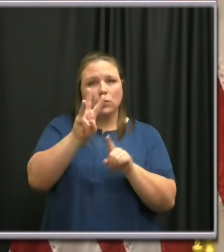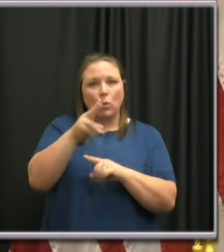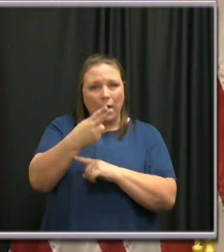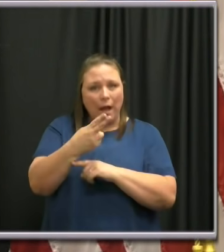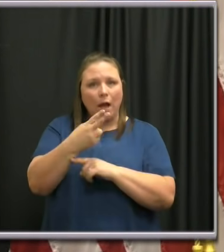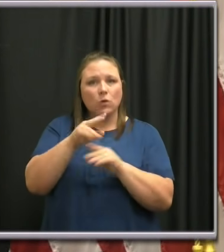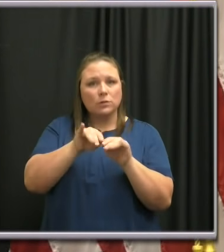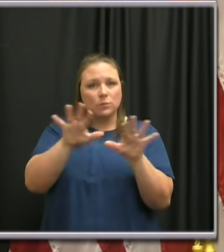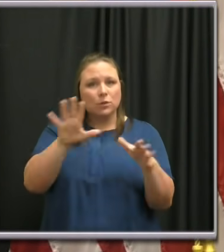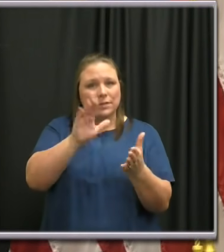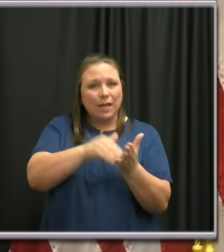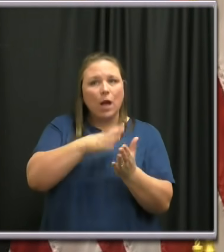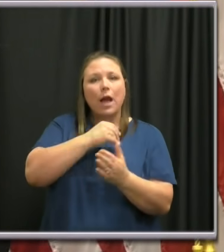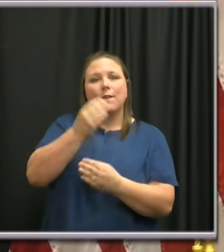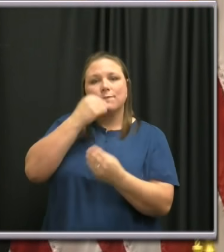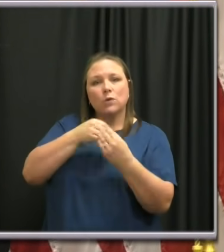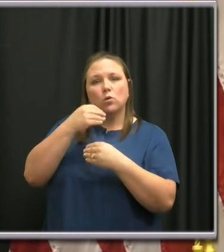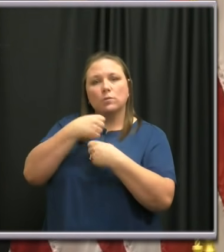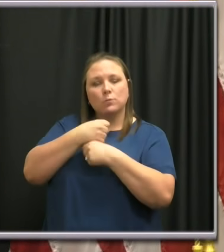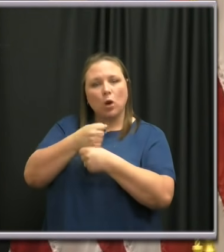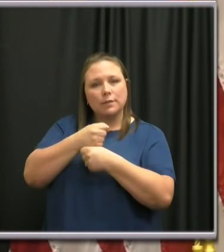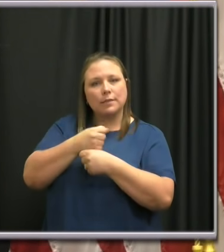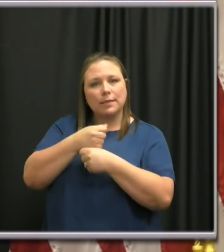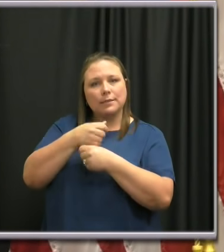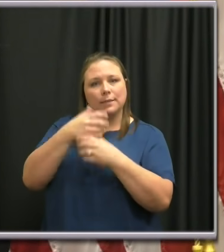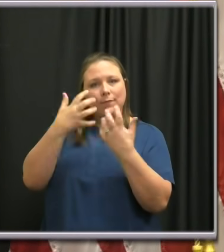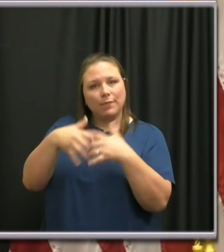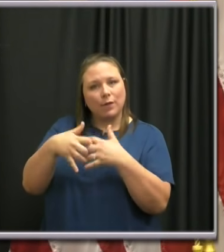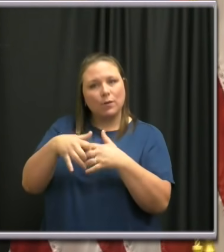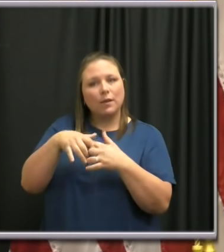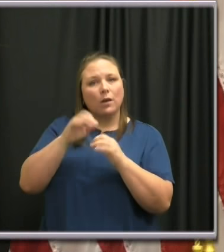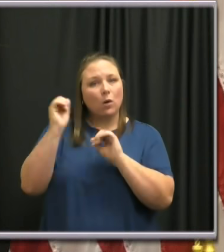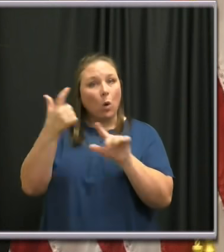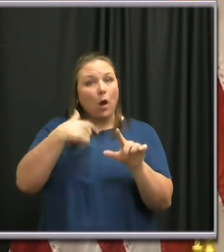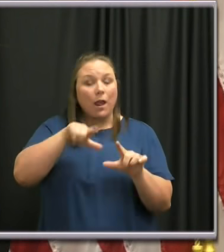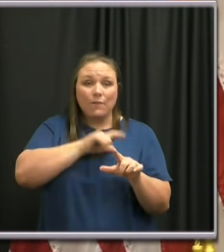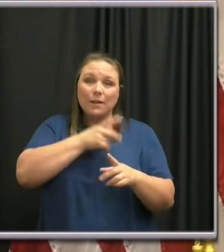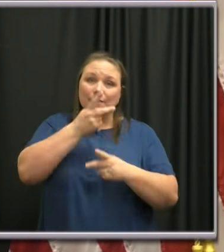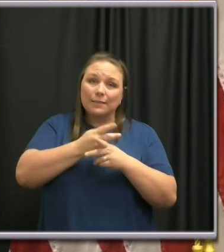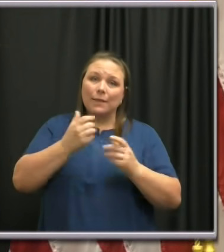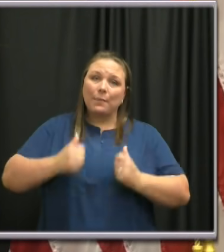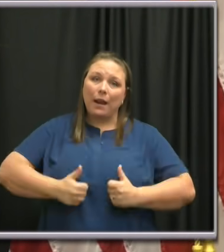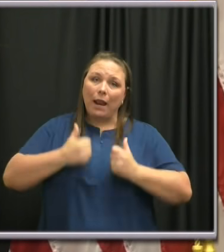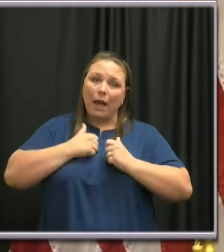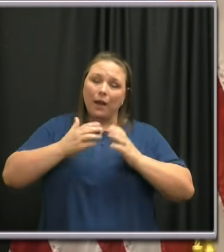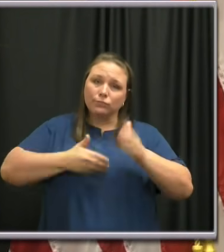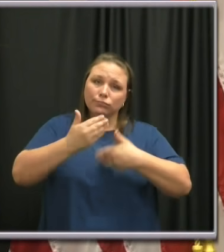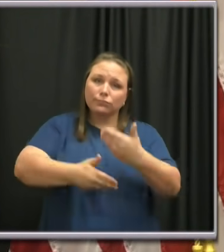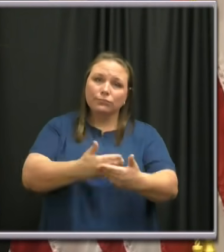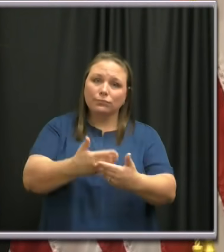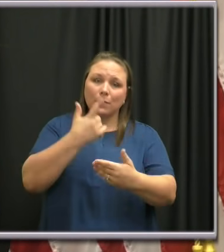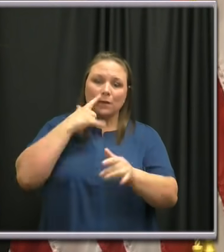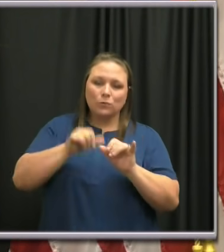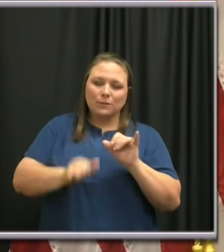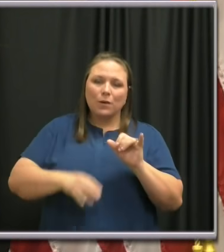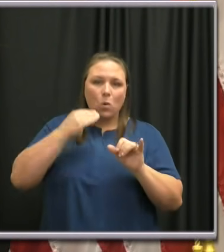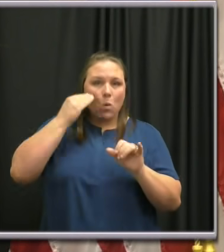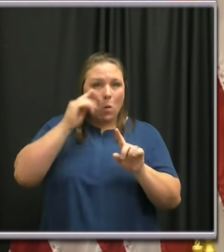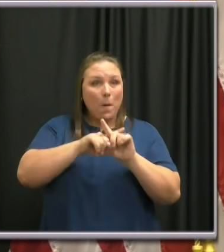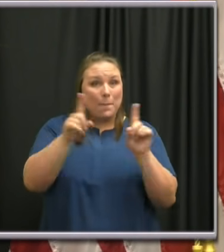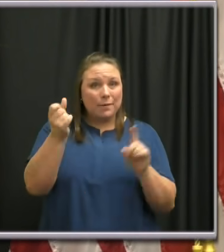distribution centers and food processing plants. So it's all things that keep our lives going as we're all in lockdown for COVID,